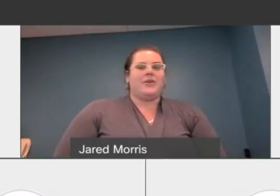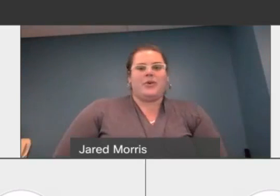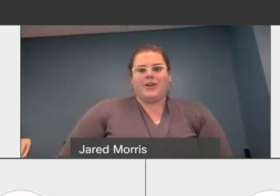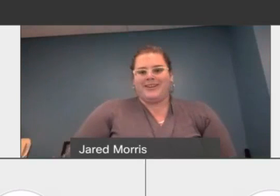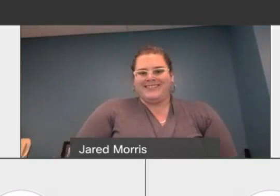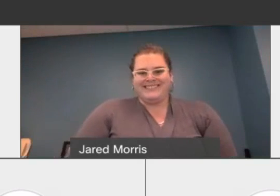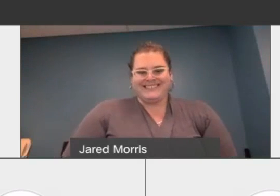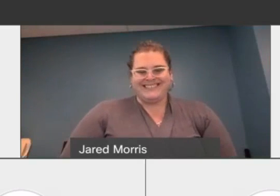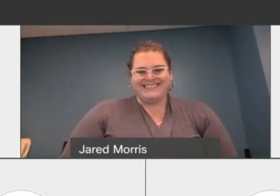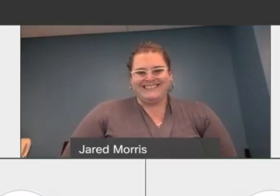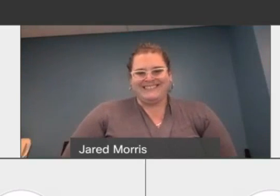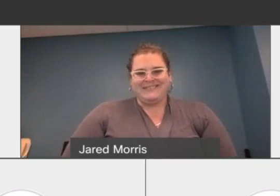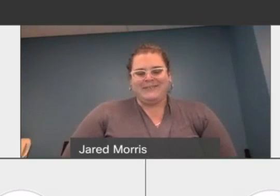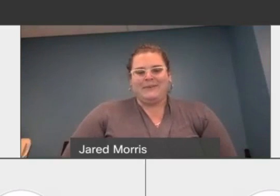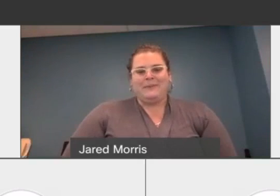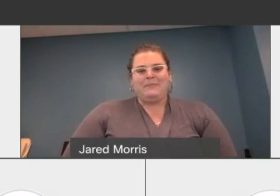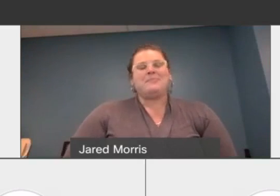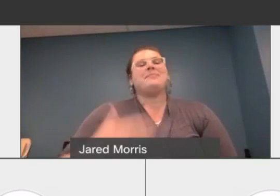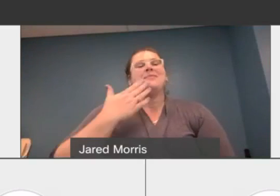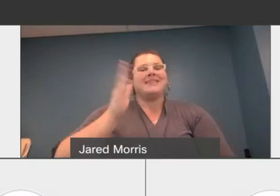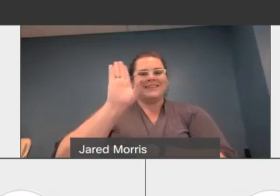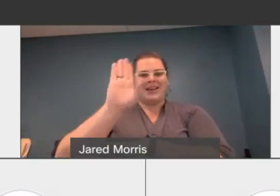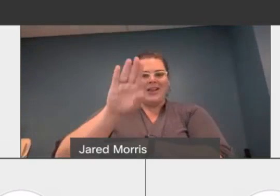So good afternoon again, everyone.